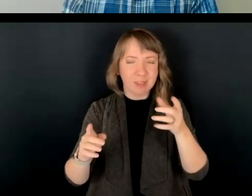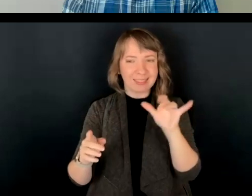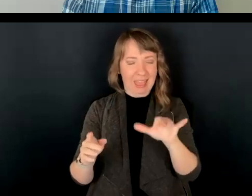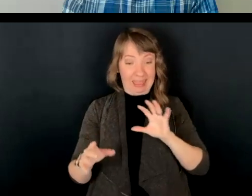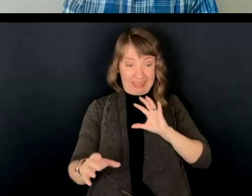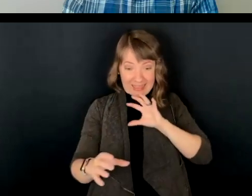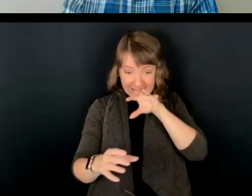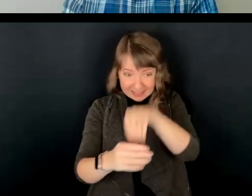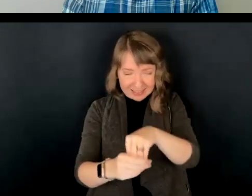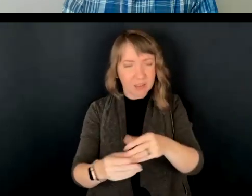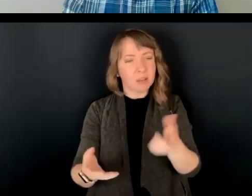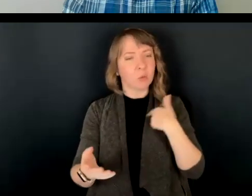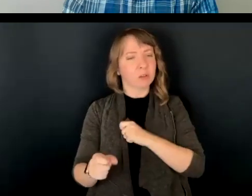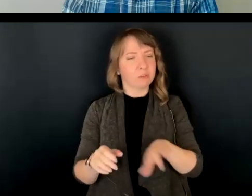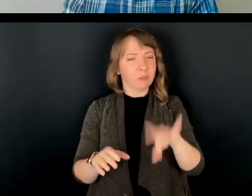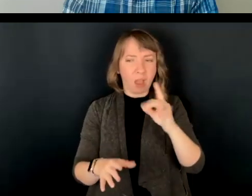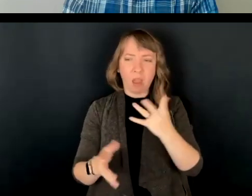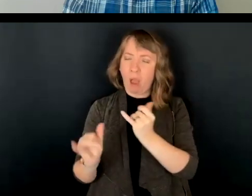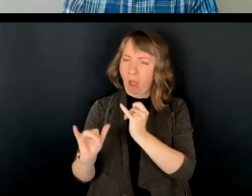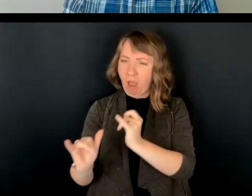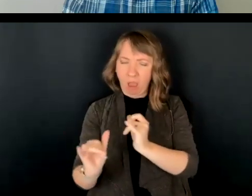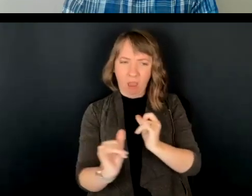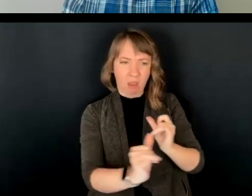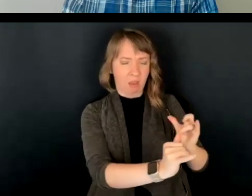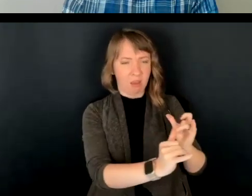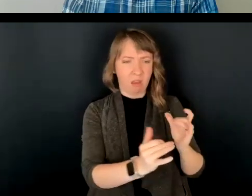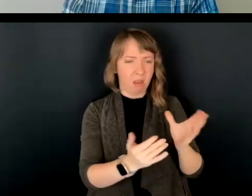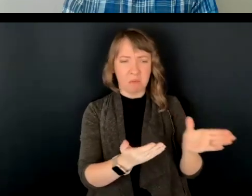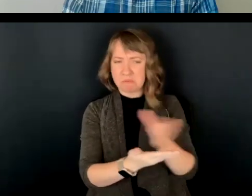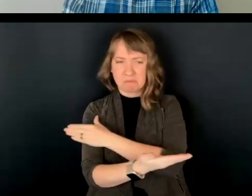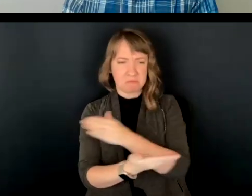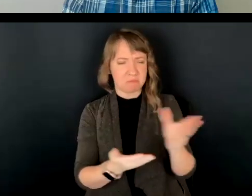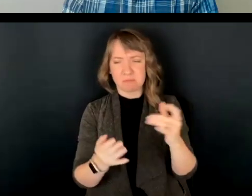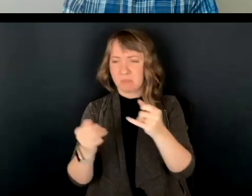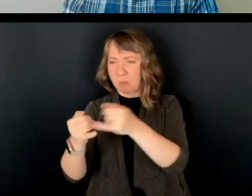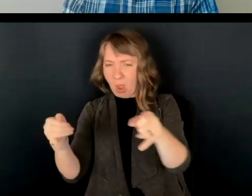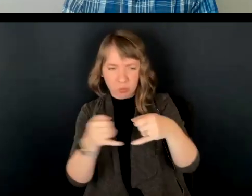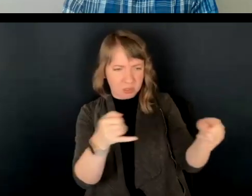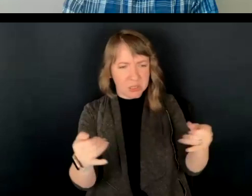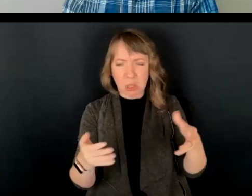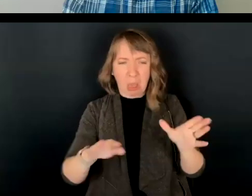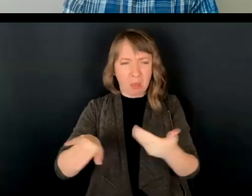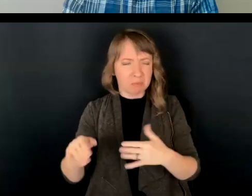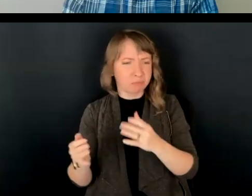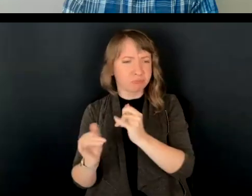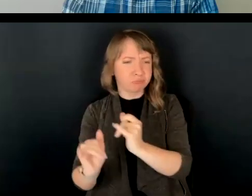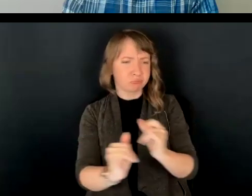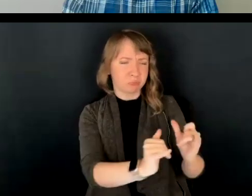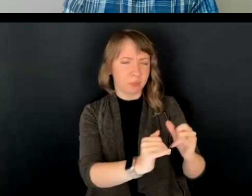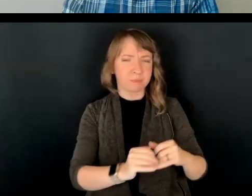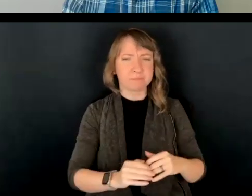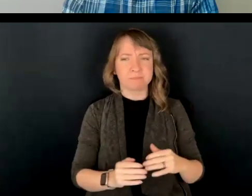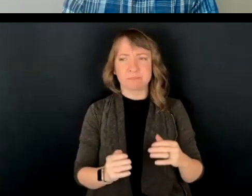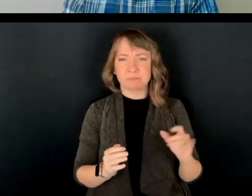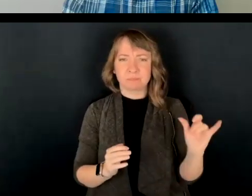lot of commonality across those landscapes. So because just like with a wildfire or